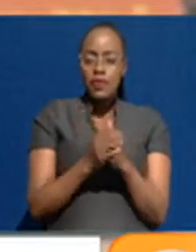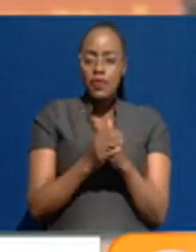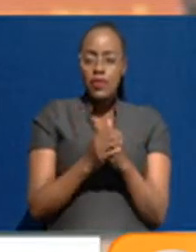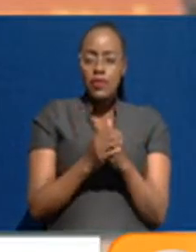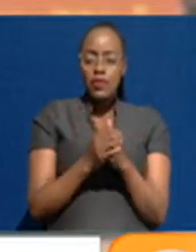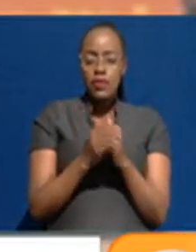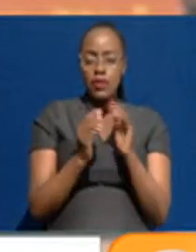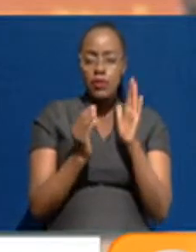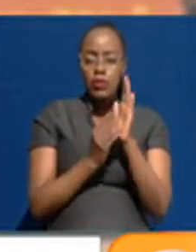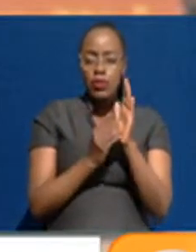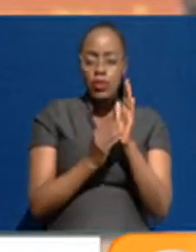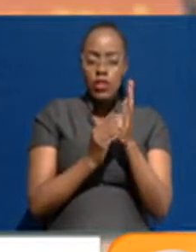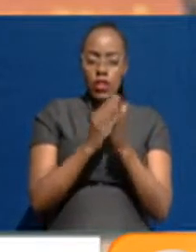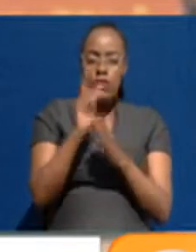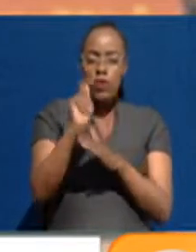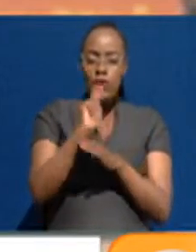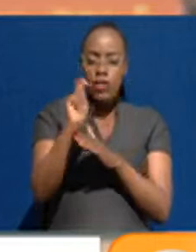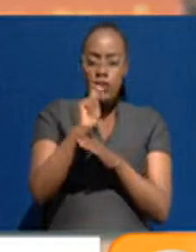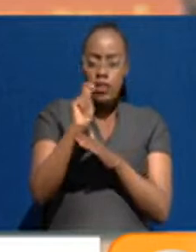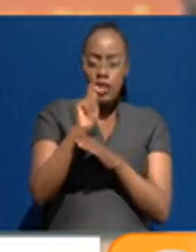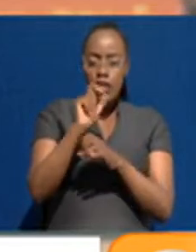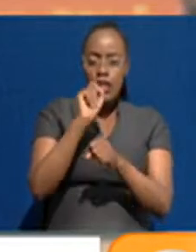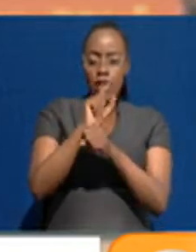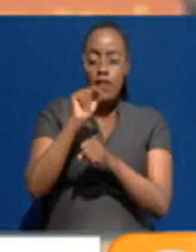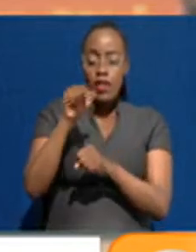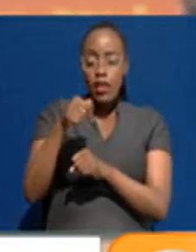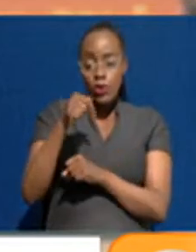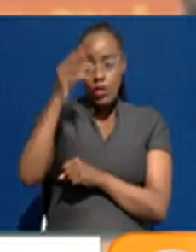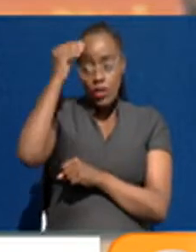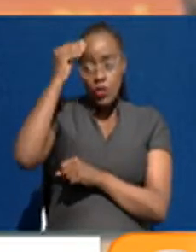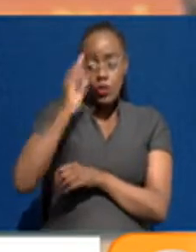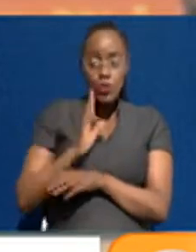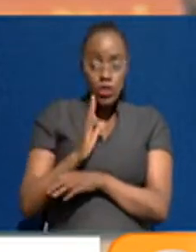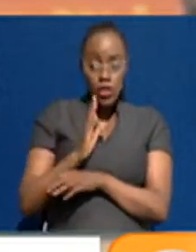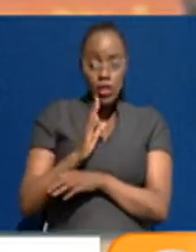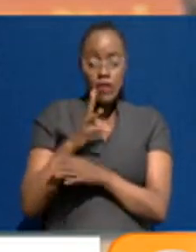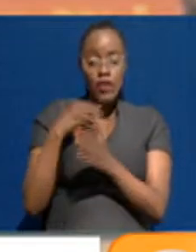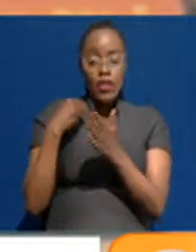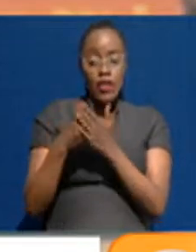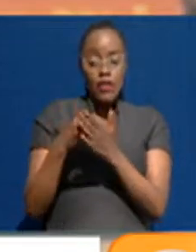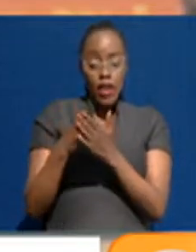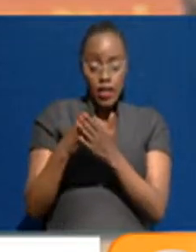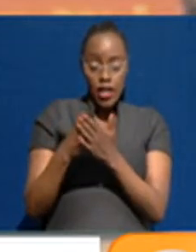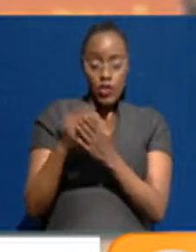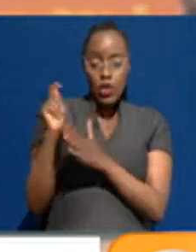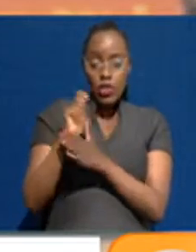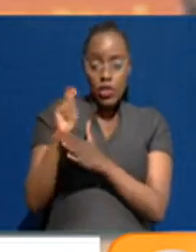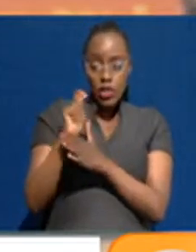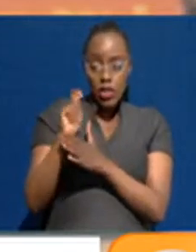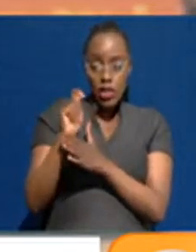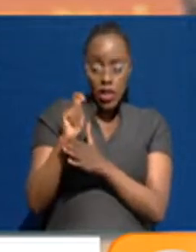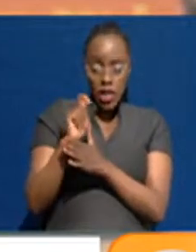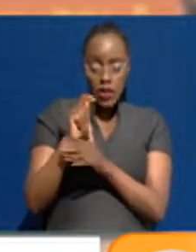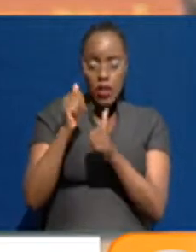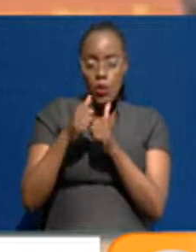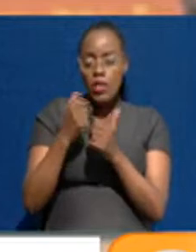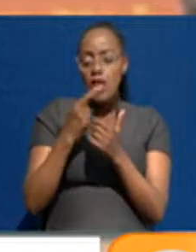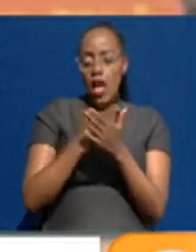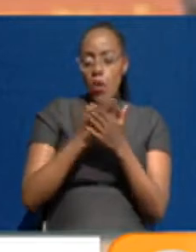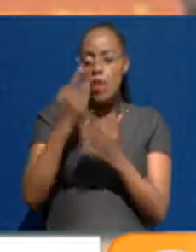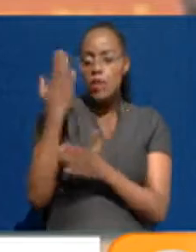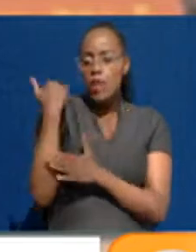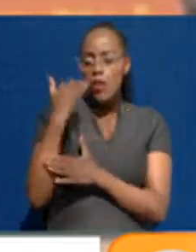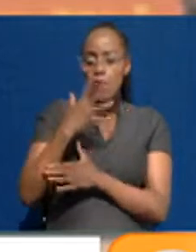put through training over 11,000 students on financial literacy. A couple of weeks ago, I was